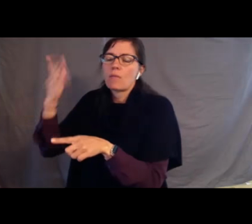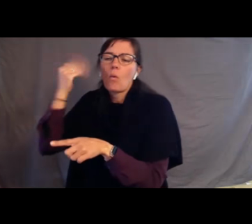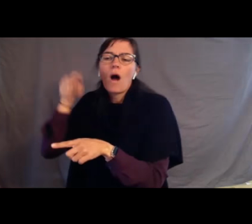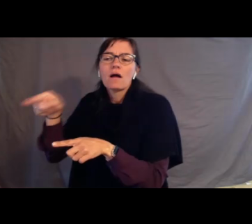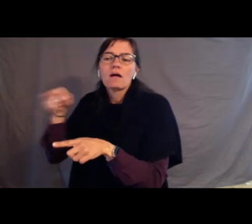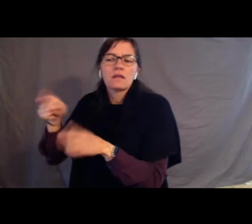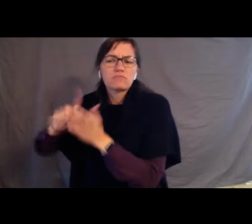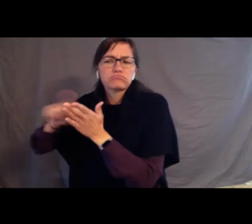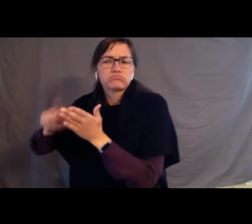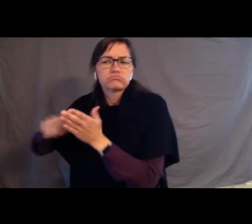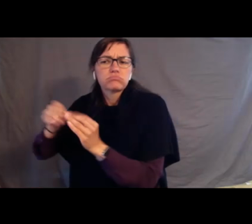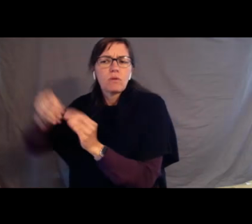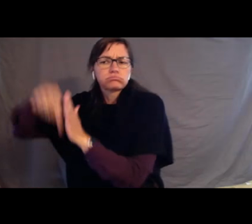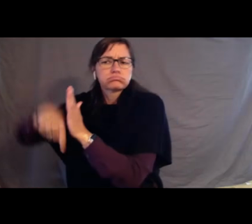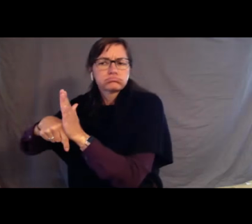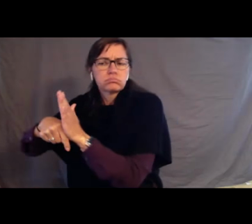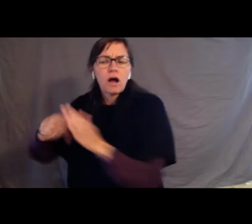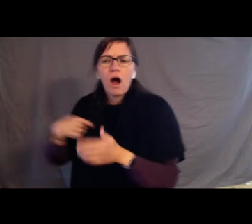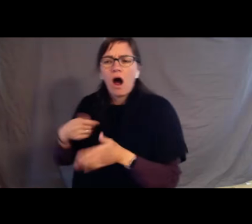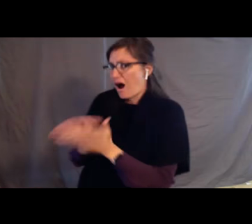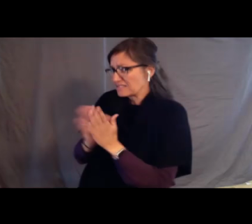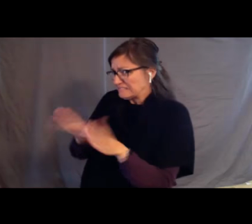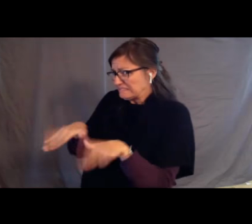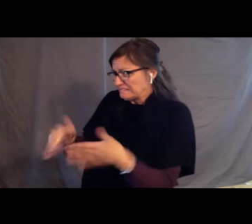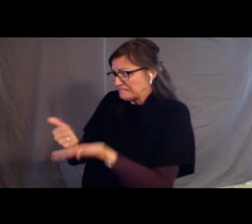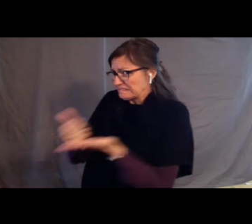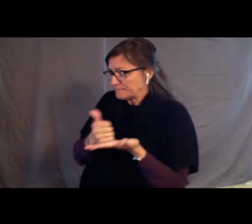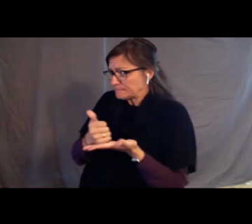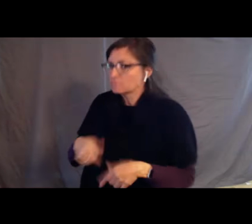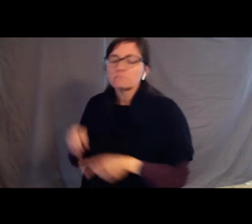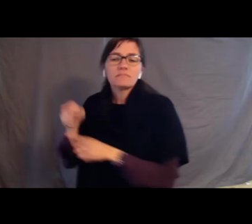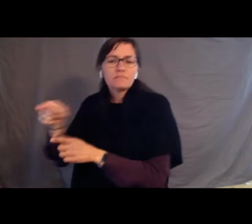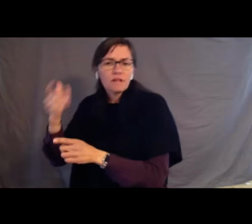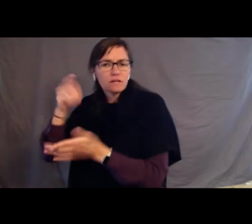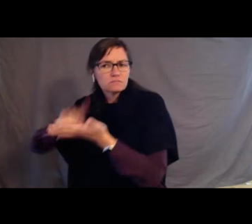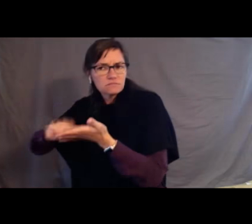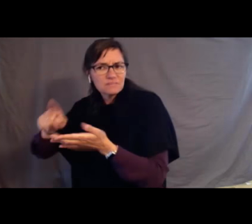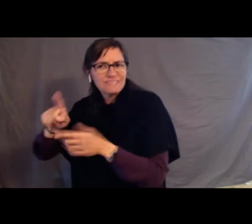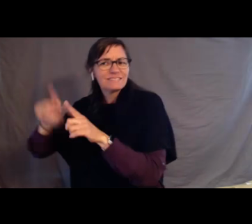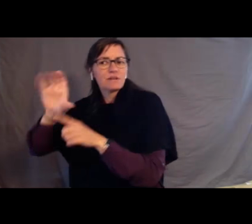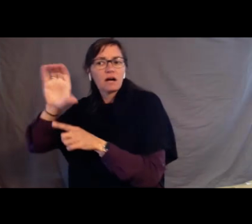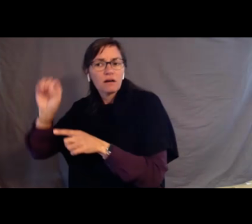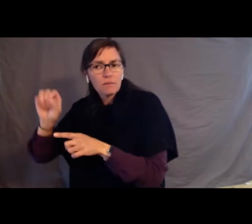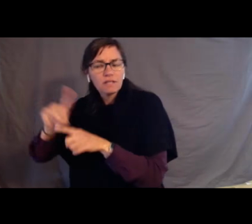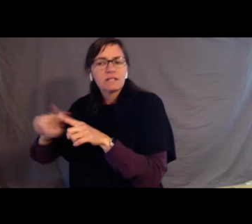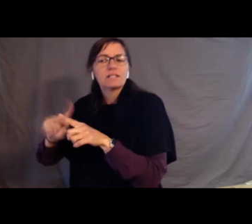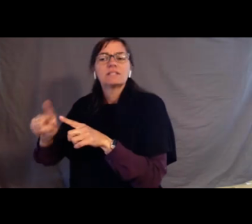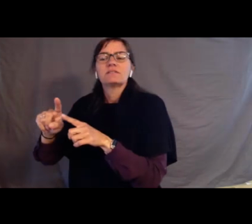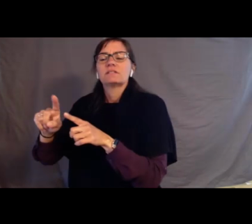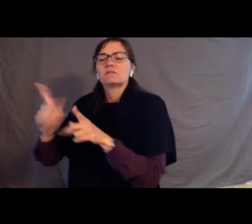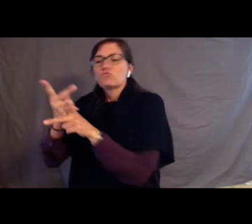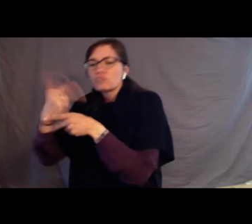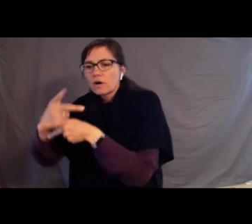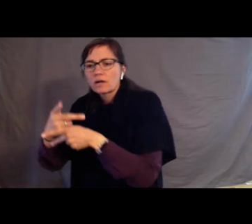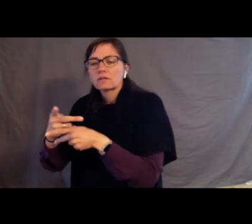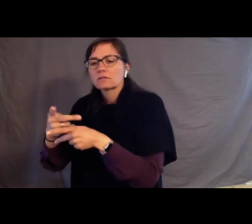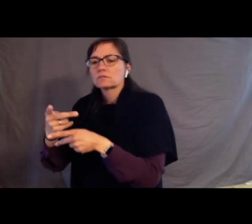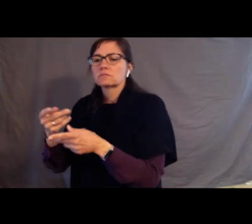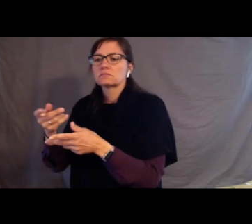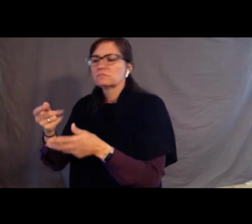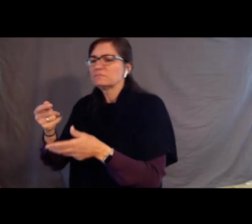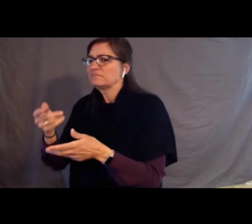there and various companies that really put out, more products that might be applicable to this